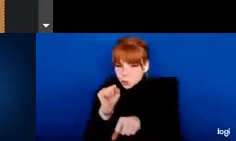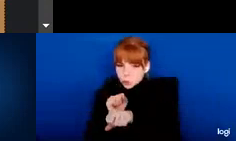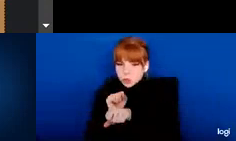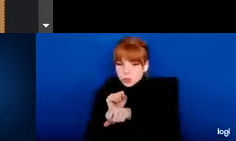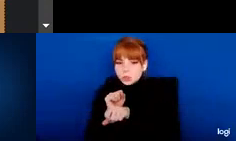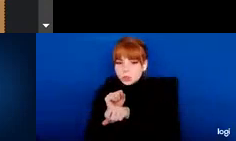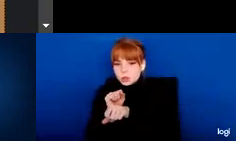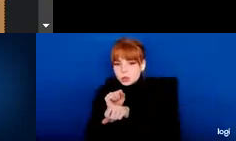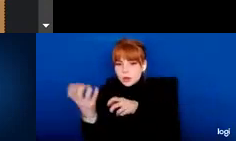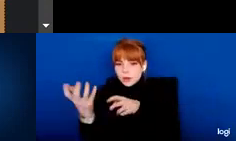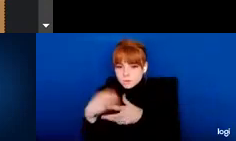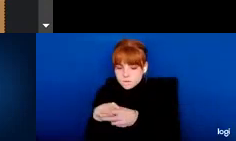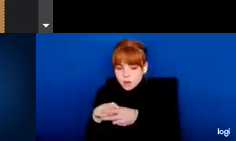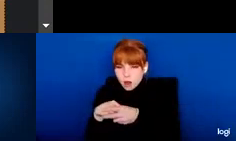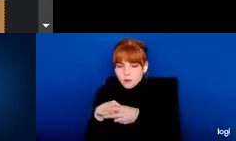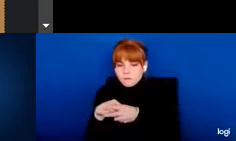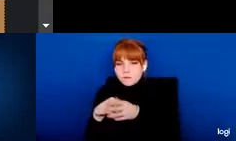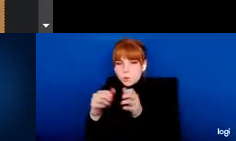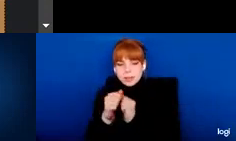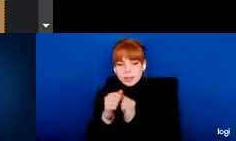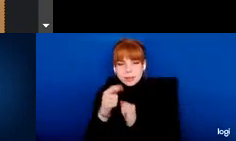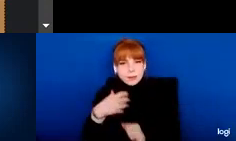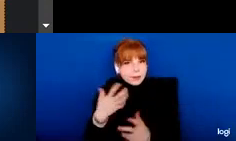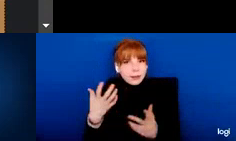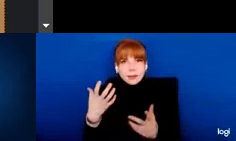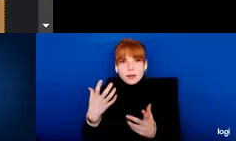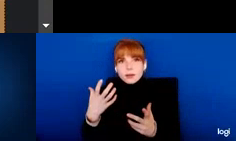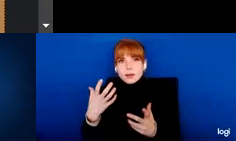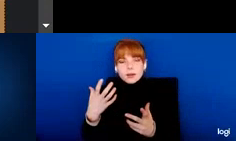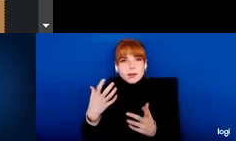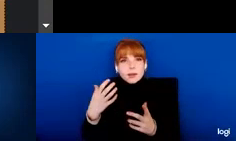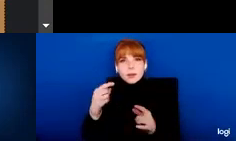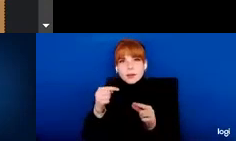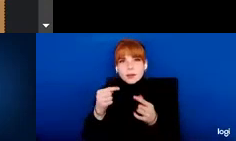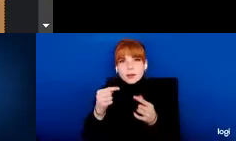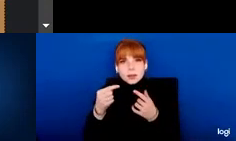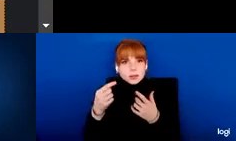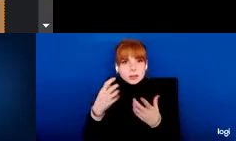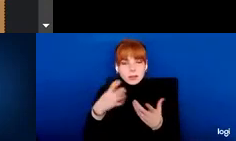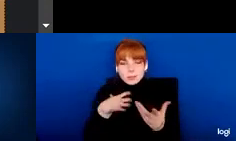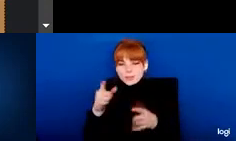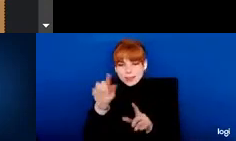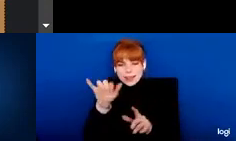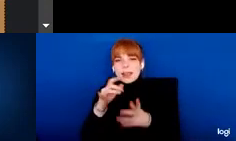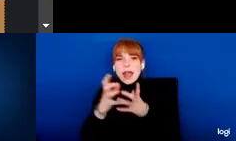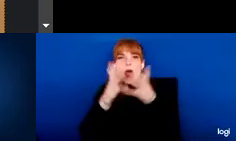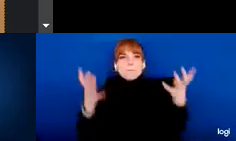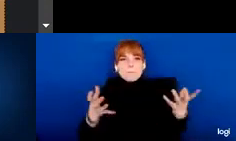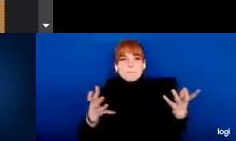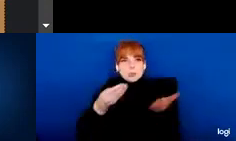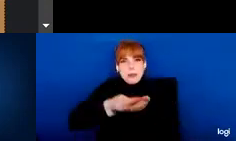compliant. It's just so variable. The analogy sometimes uses how much does a car cost? Is it